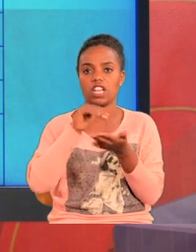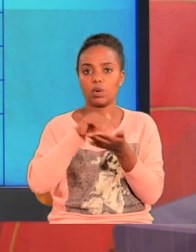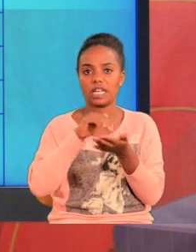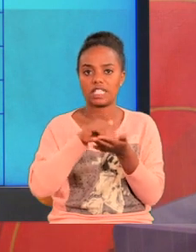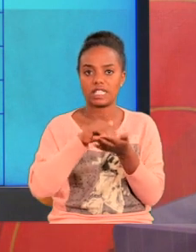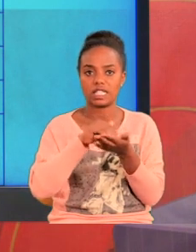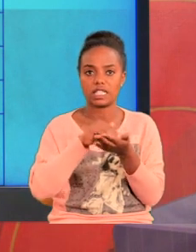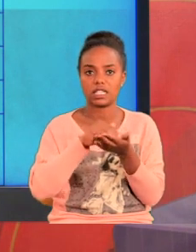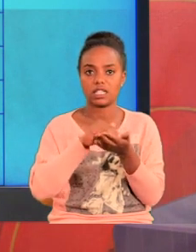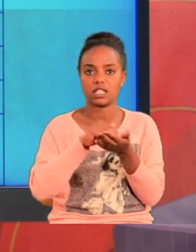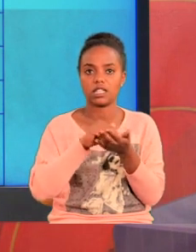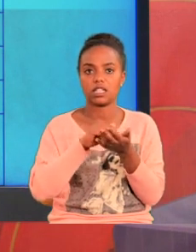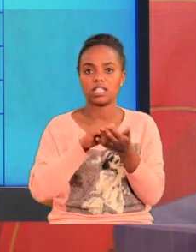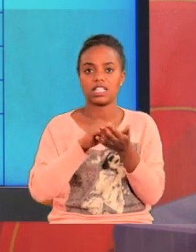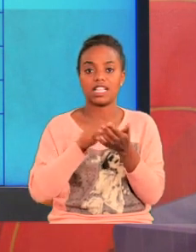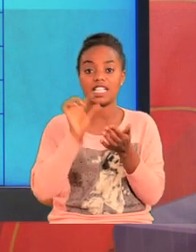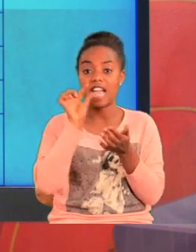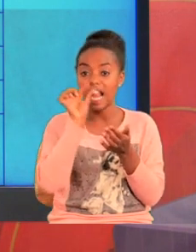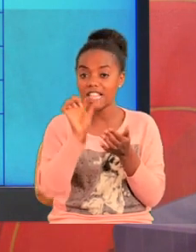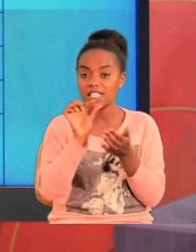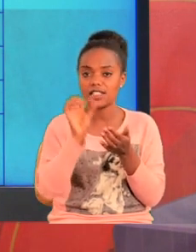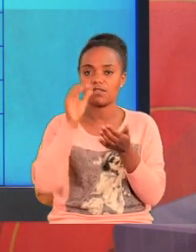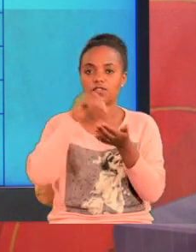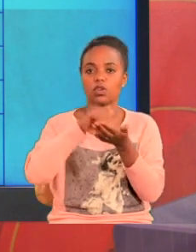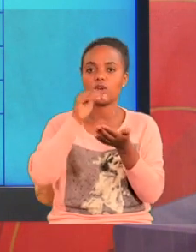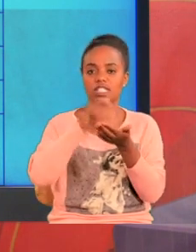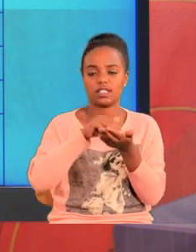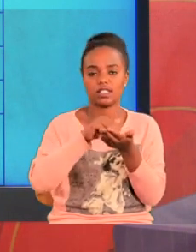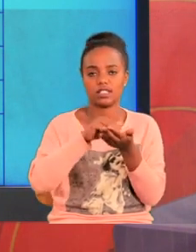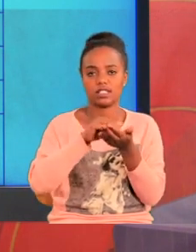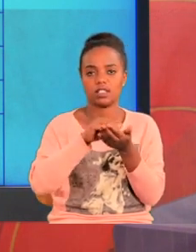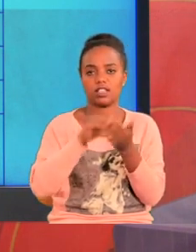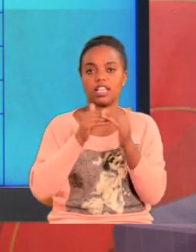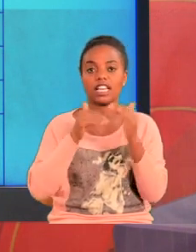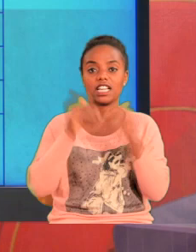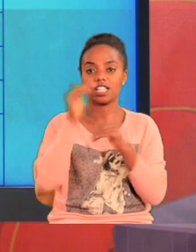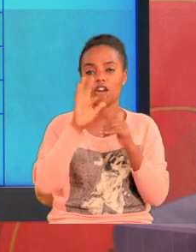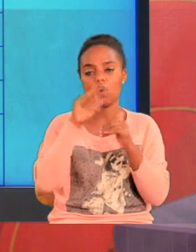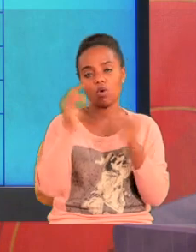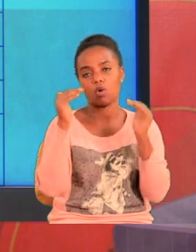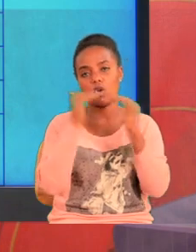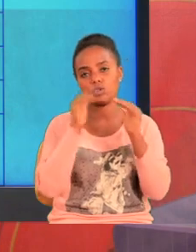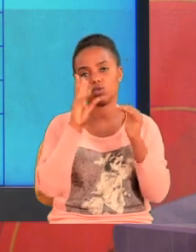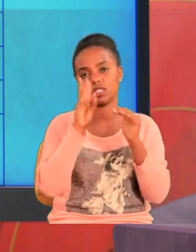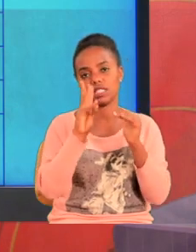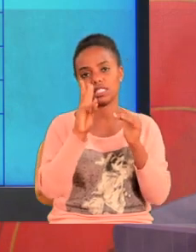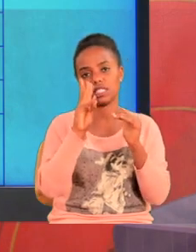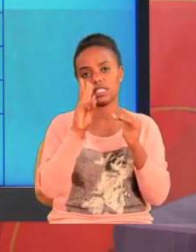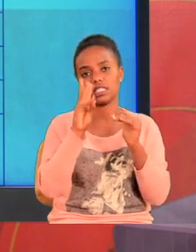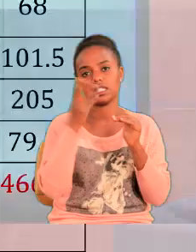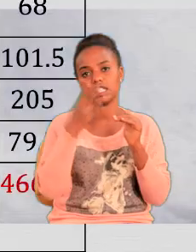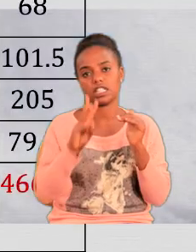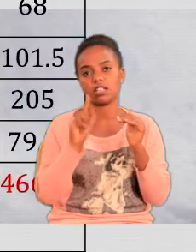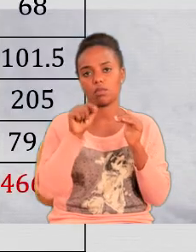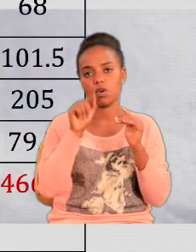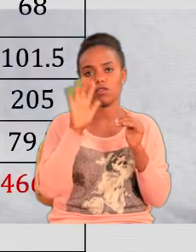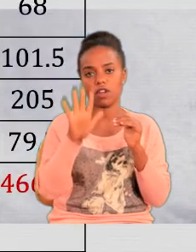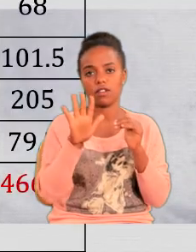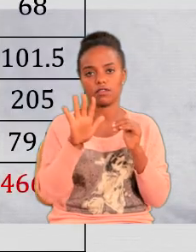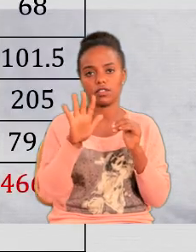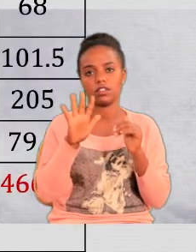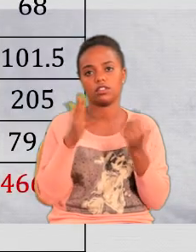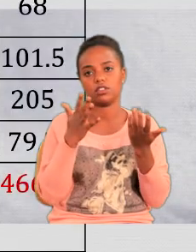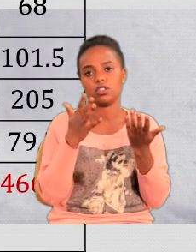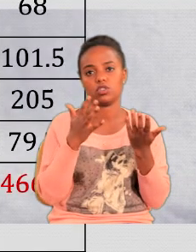greater or equal to this one. The least frequency, cumulative frequency greater or equal to 16.5. Here it is 5, here it is